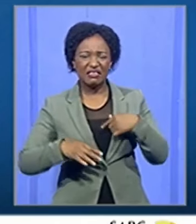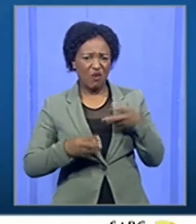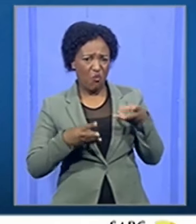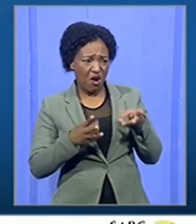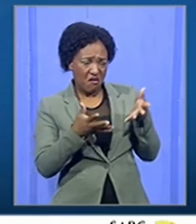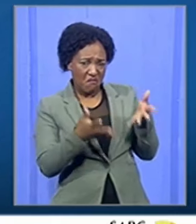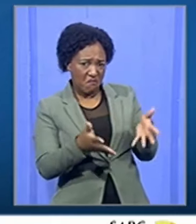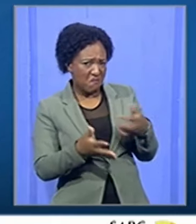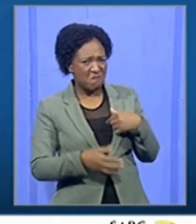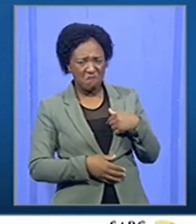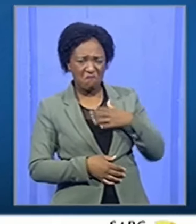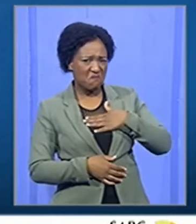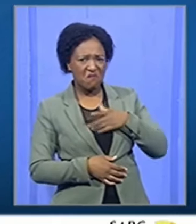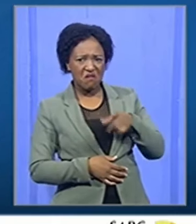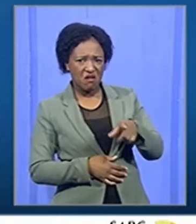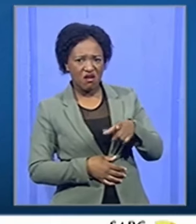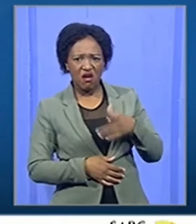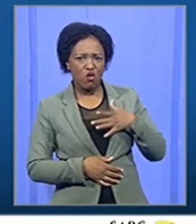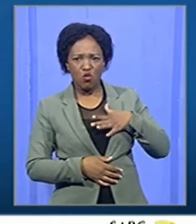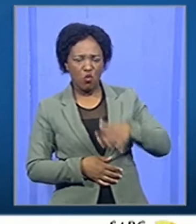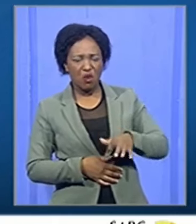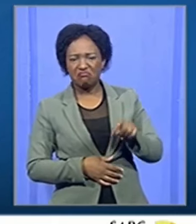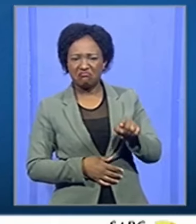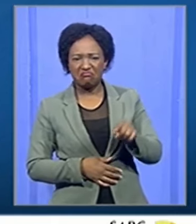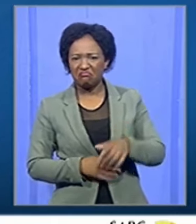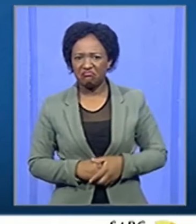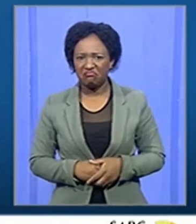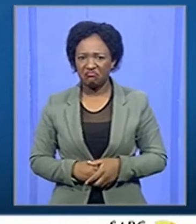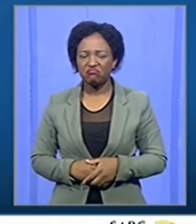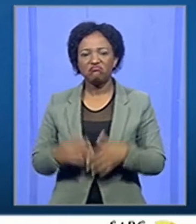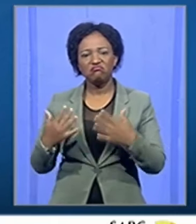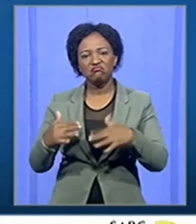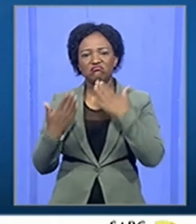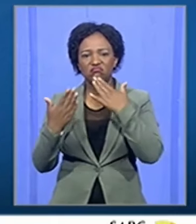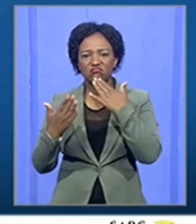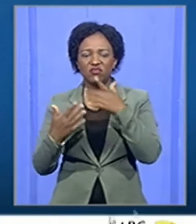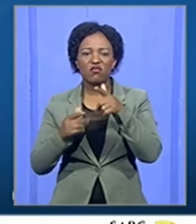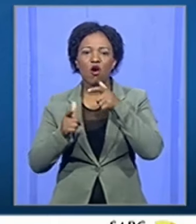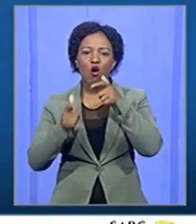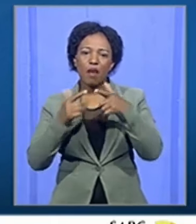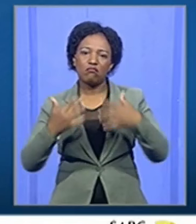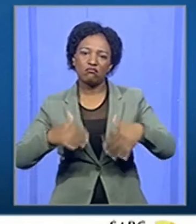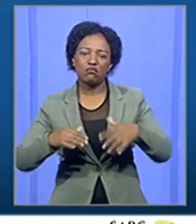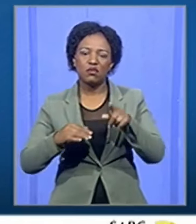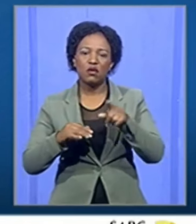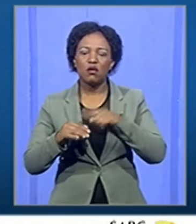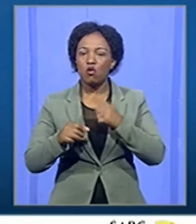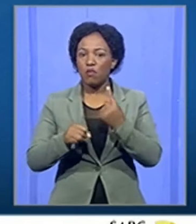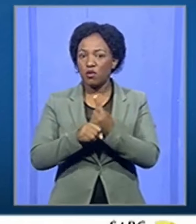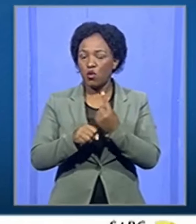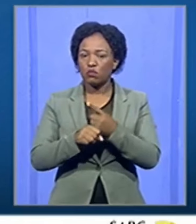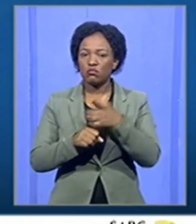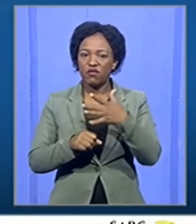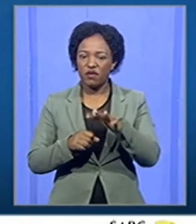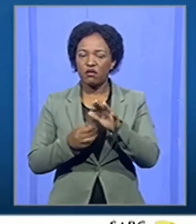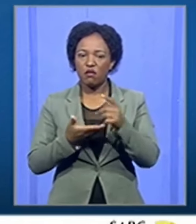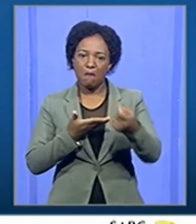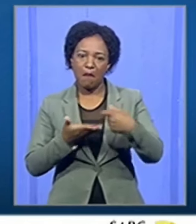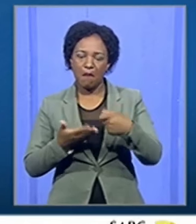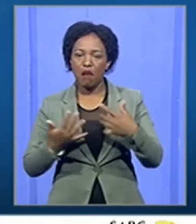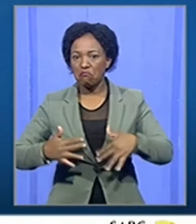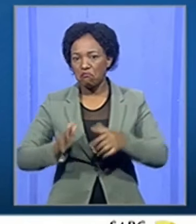gatlago ka ntahle ebile re a tswela ka mare. Ka mehla le mehla re leboga maikutlo a lena ebile re le bogopotse gore a amano le lekgotla gašo ka selo ke